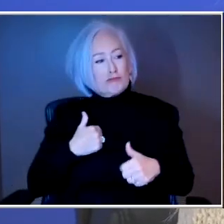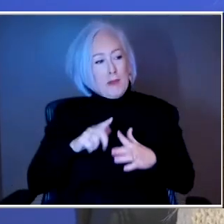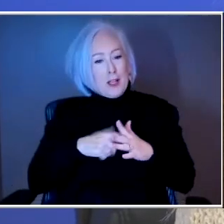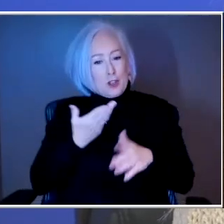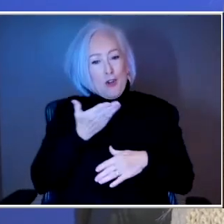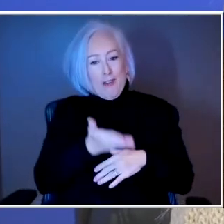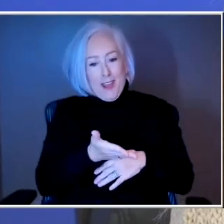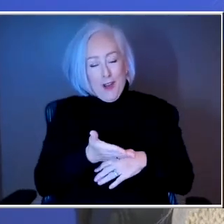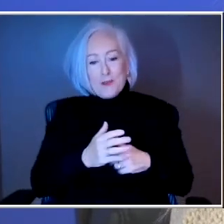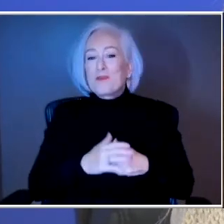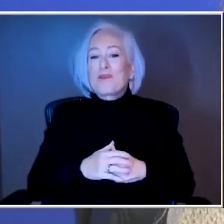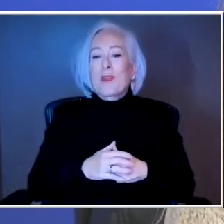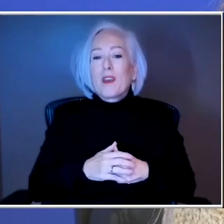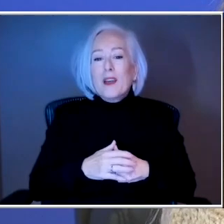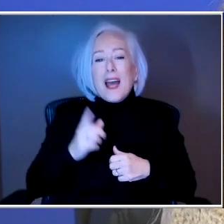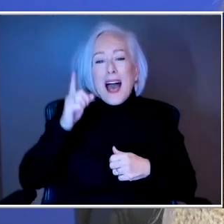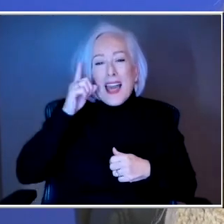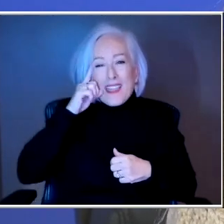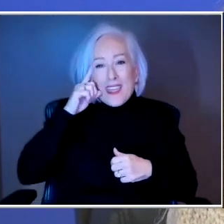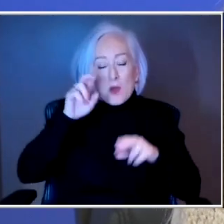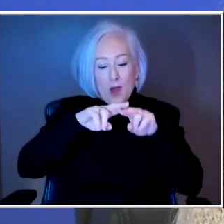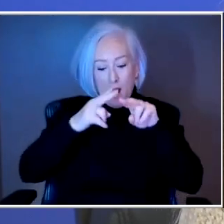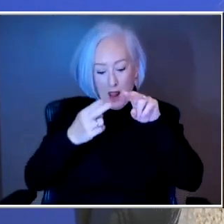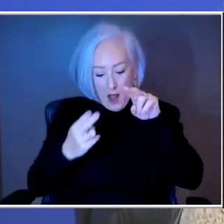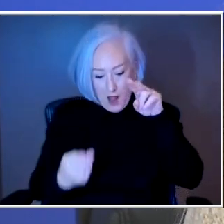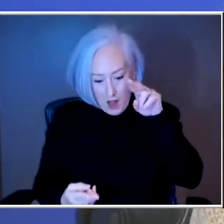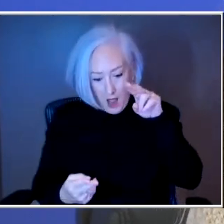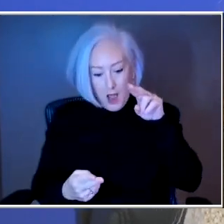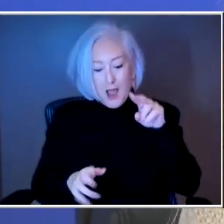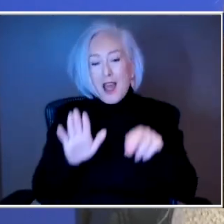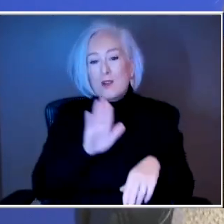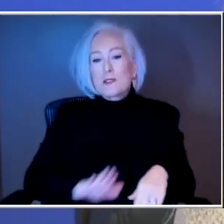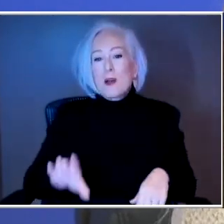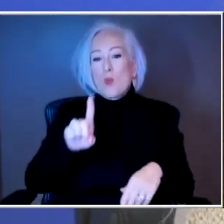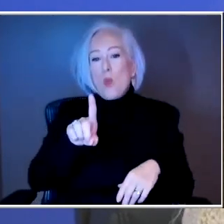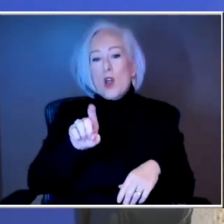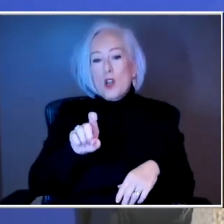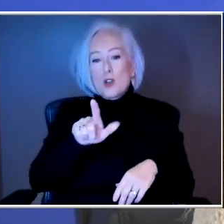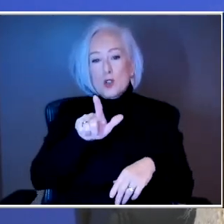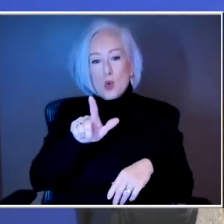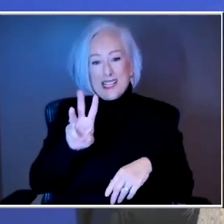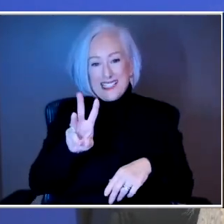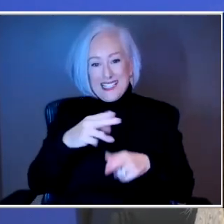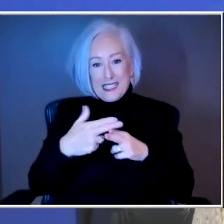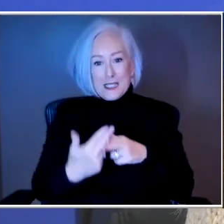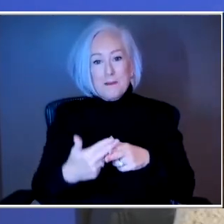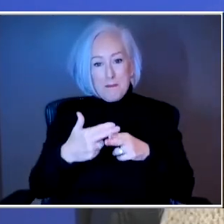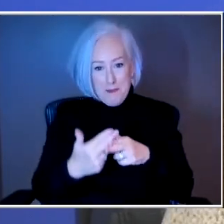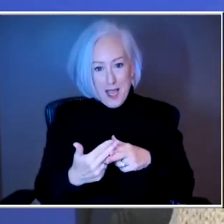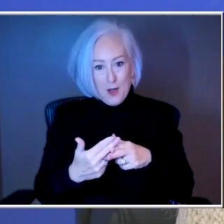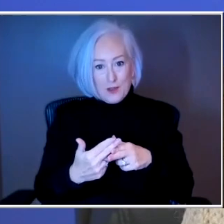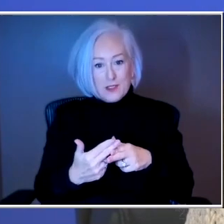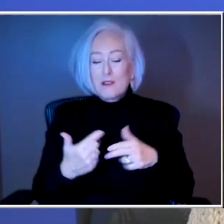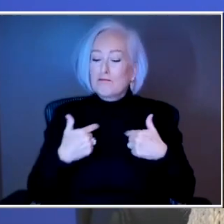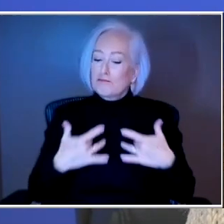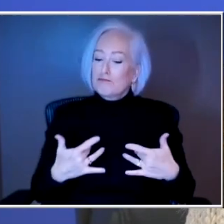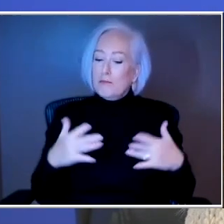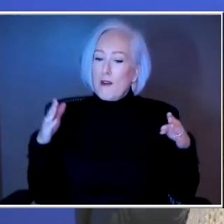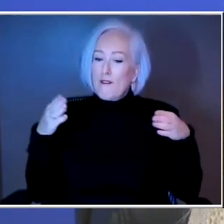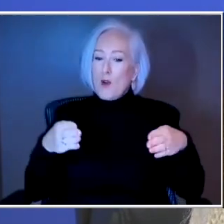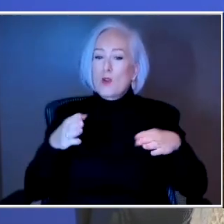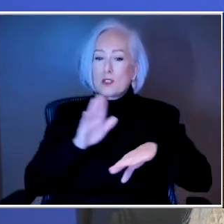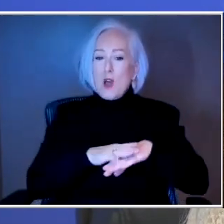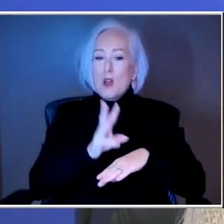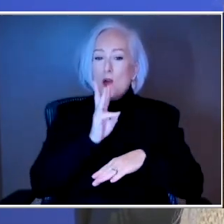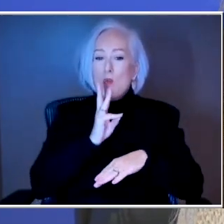126 when I started doing weights and doing the personal training. I focused more so in the water because that's where I